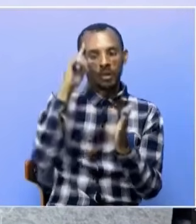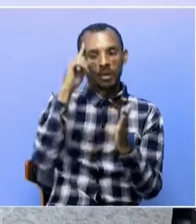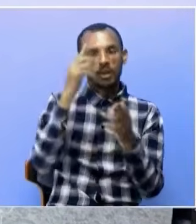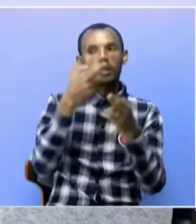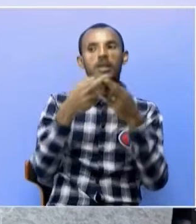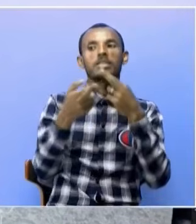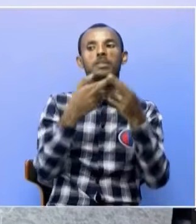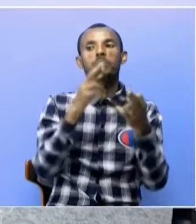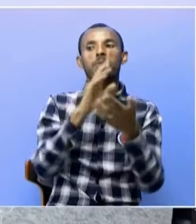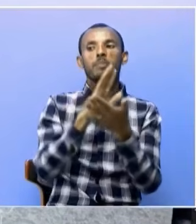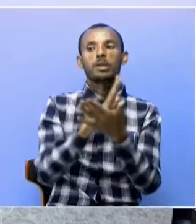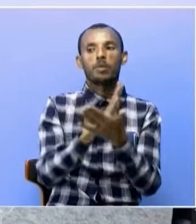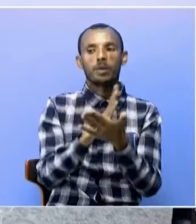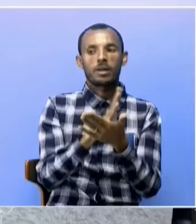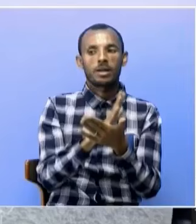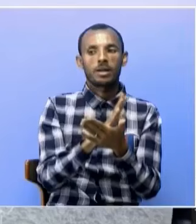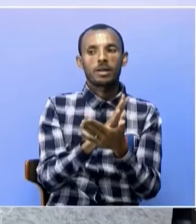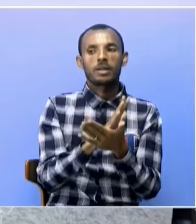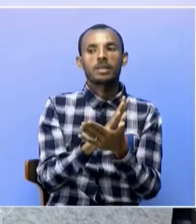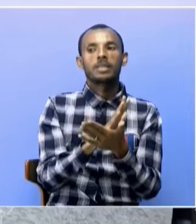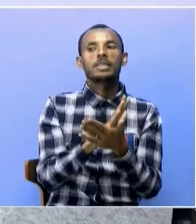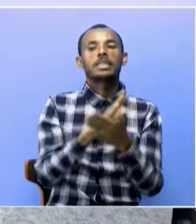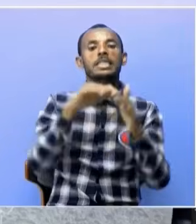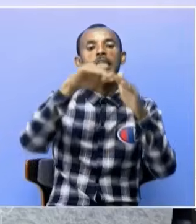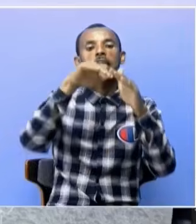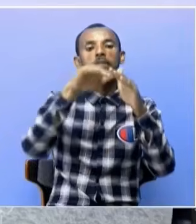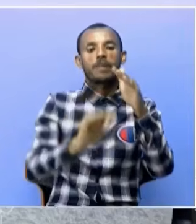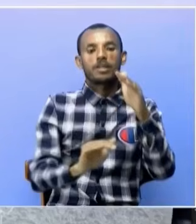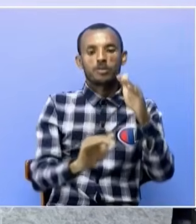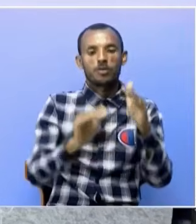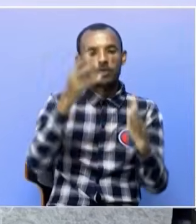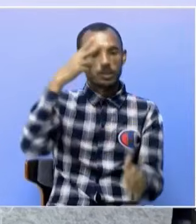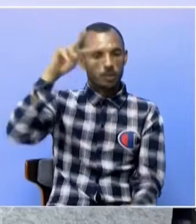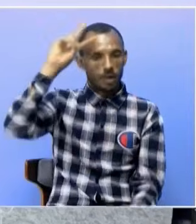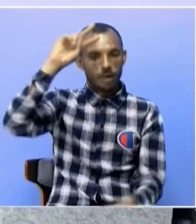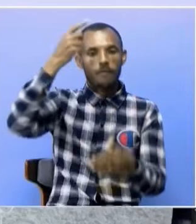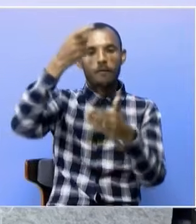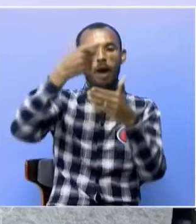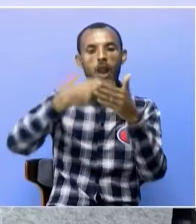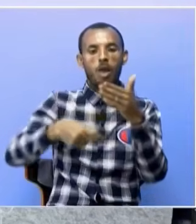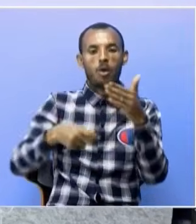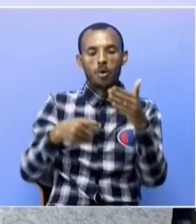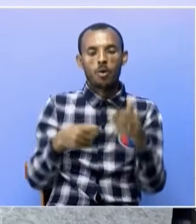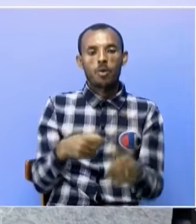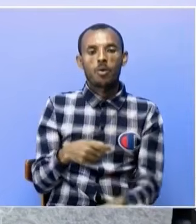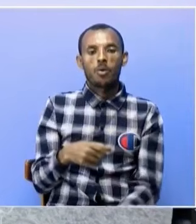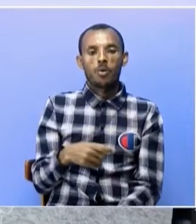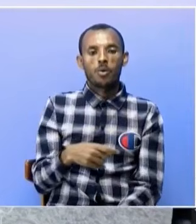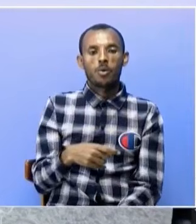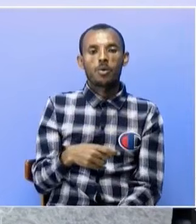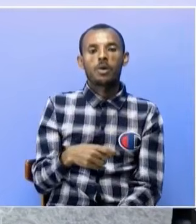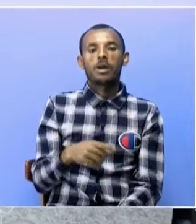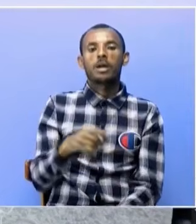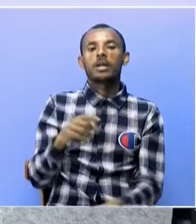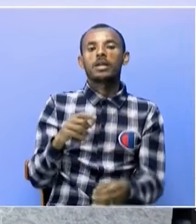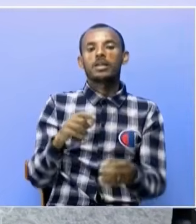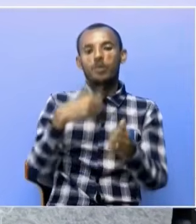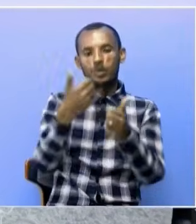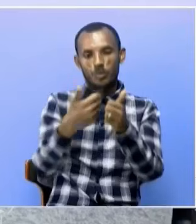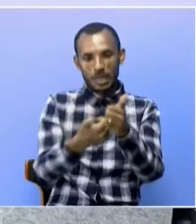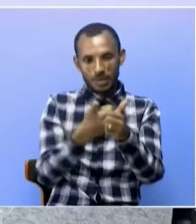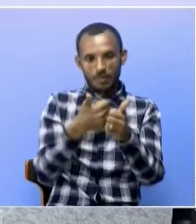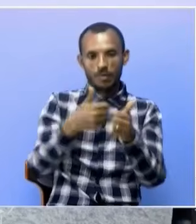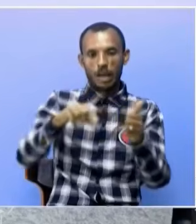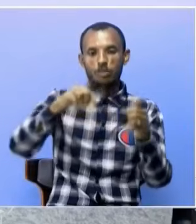relationship between the difference of the squared values of a certain consecutive